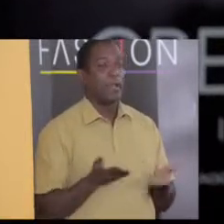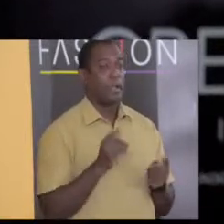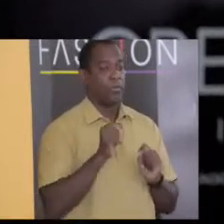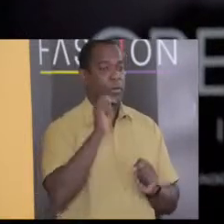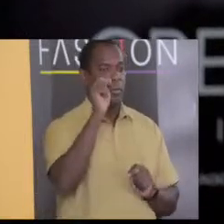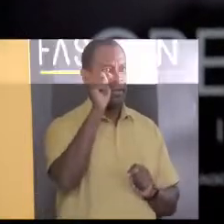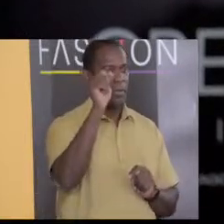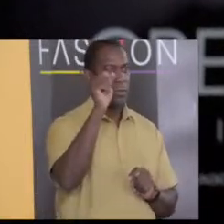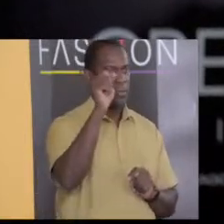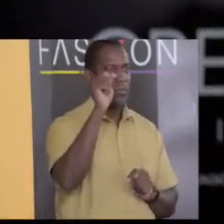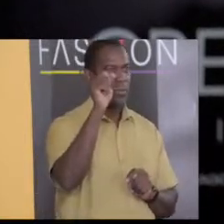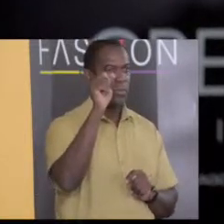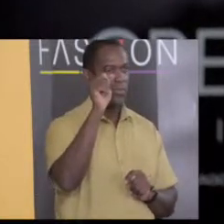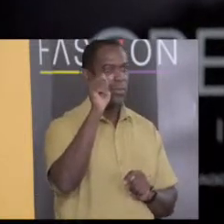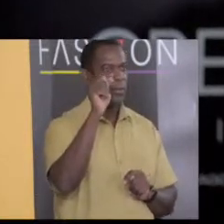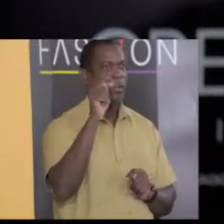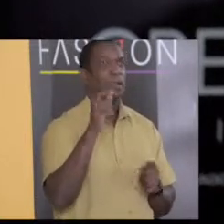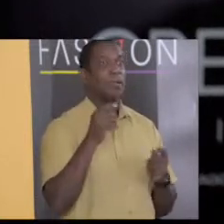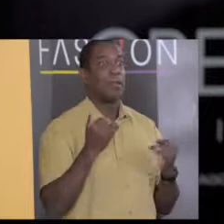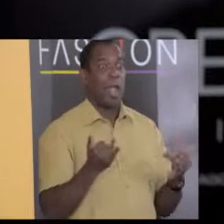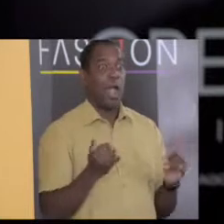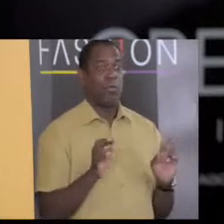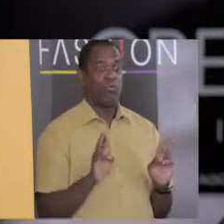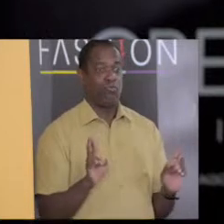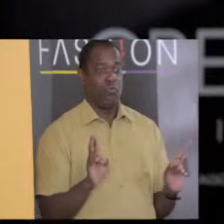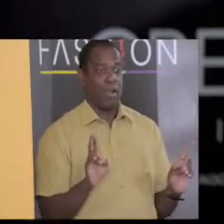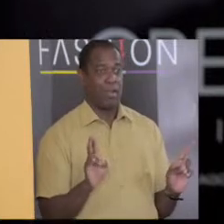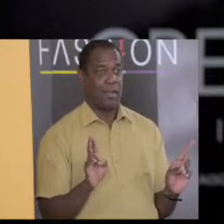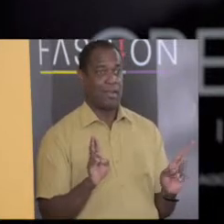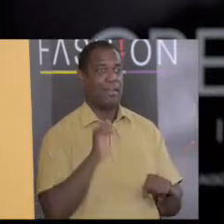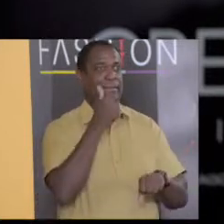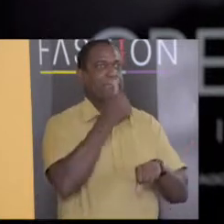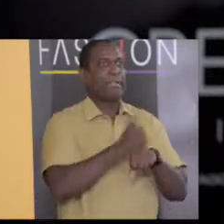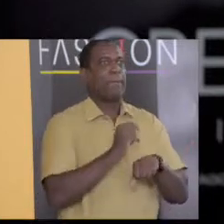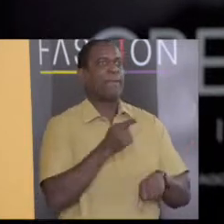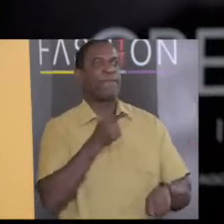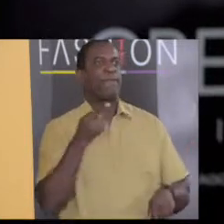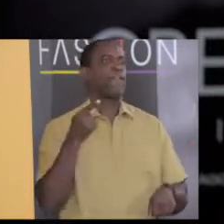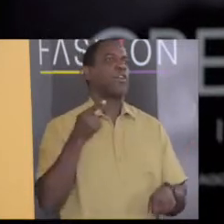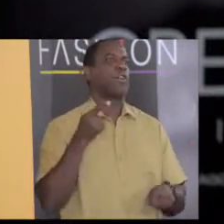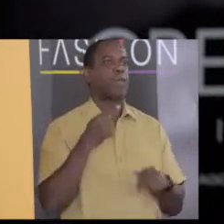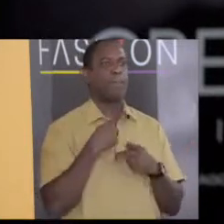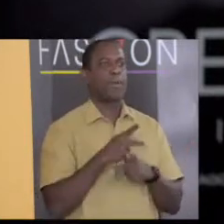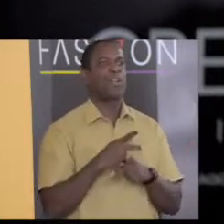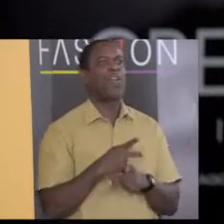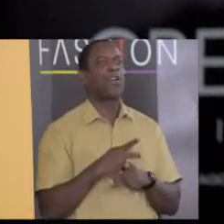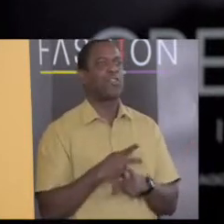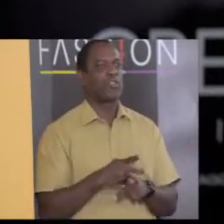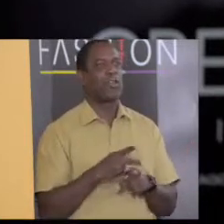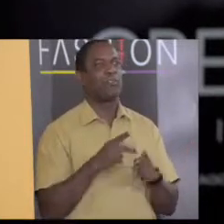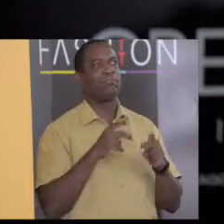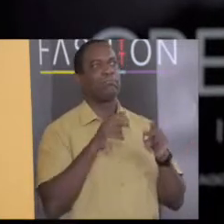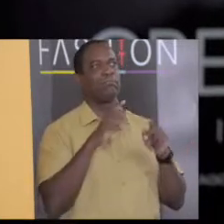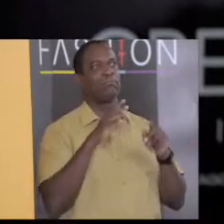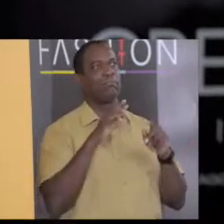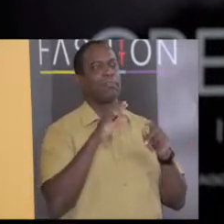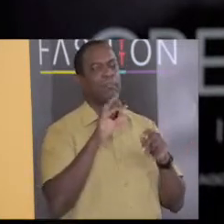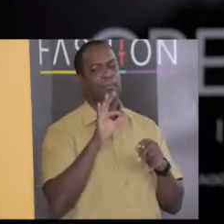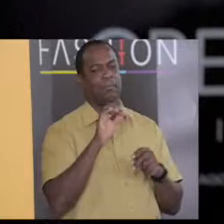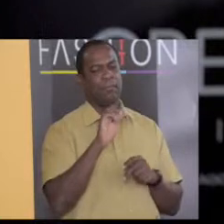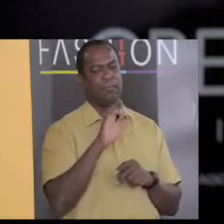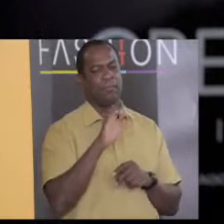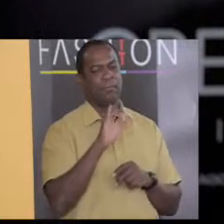time for us in Trinidad and Tobago because we're about to establish our first